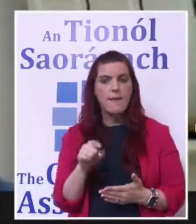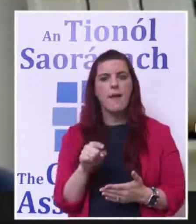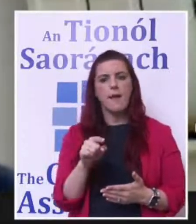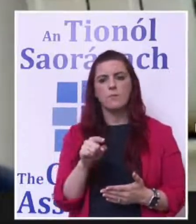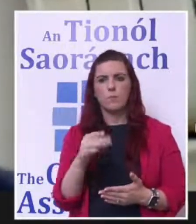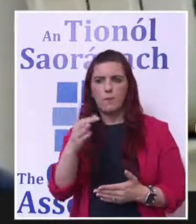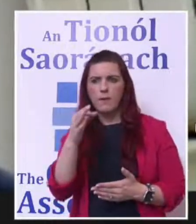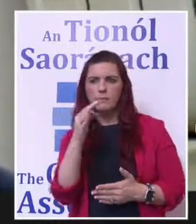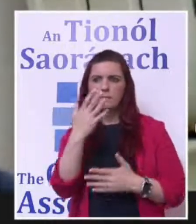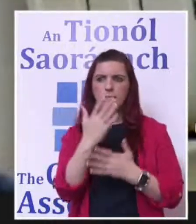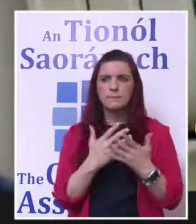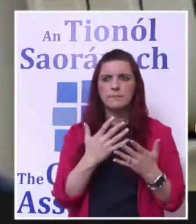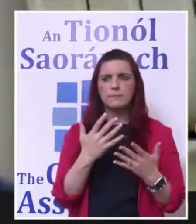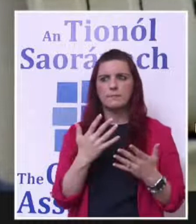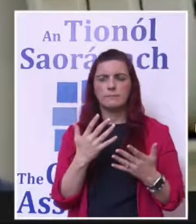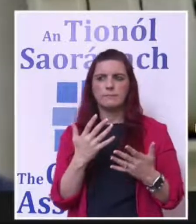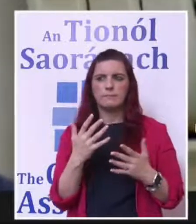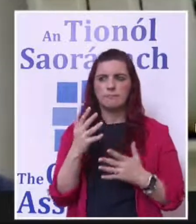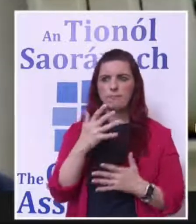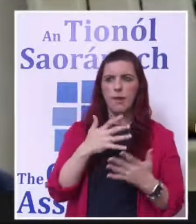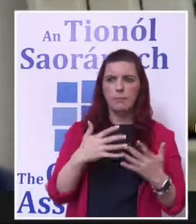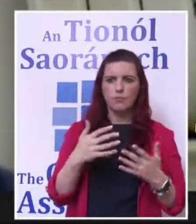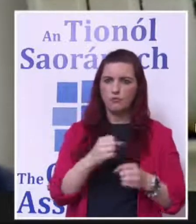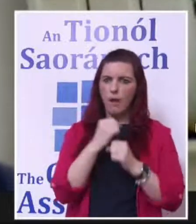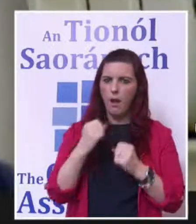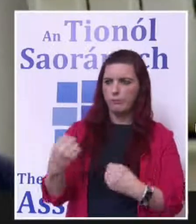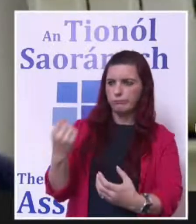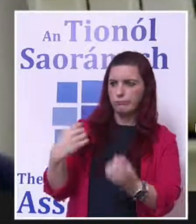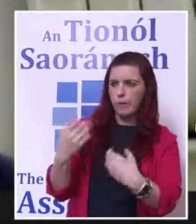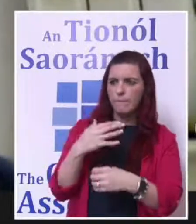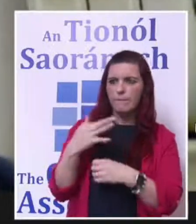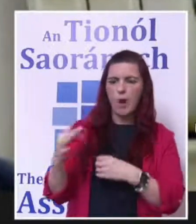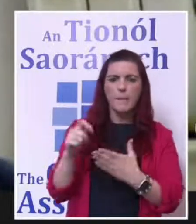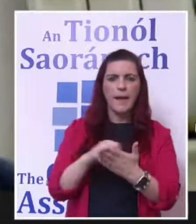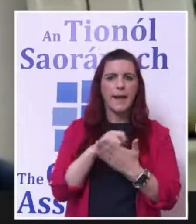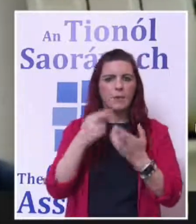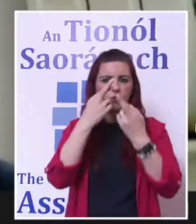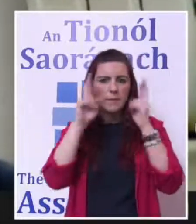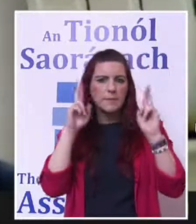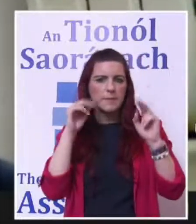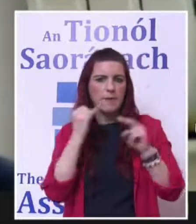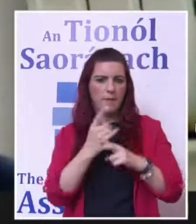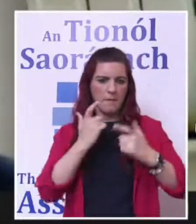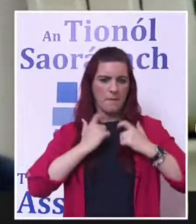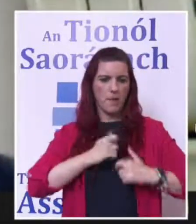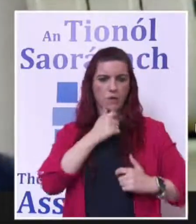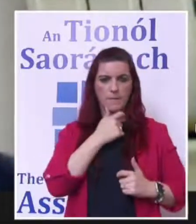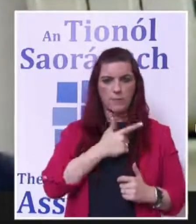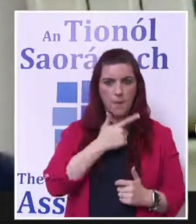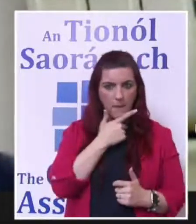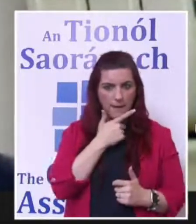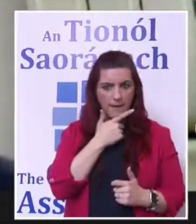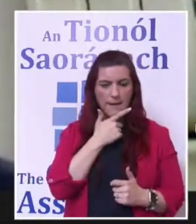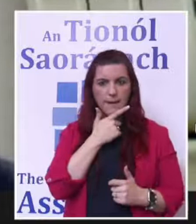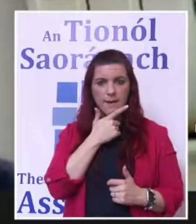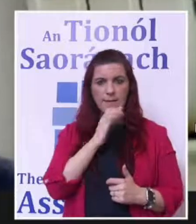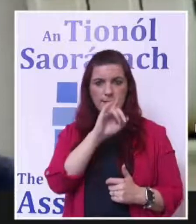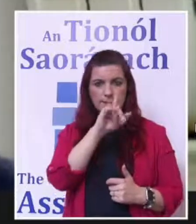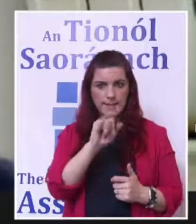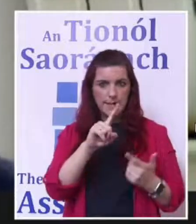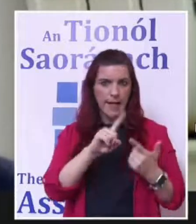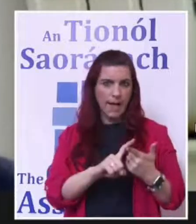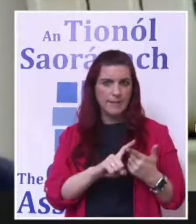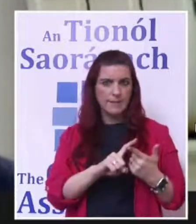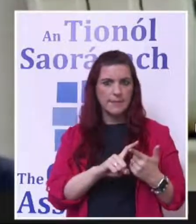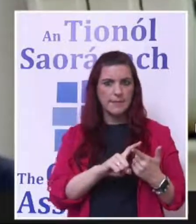We got extraordinary inputs from the elected representatives as mayors of Dublin City and the